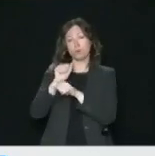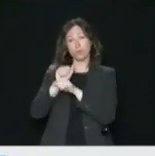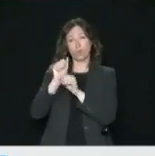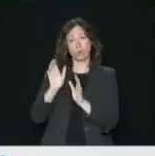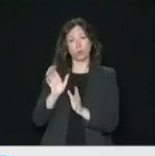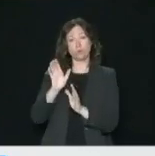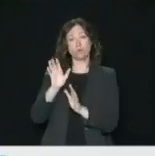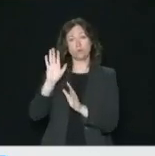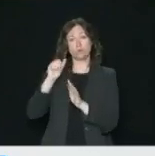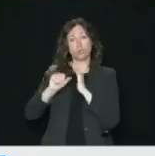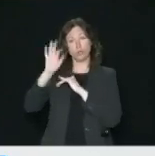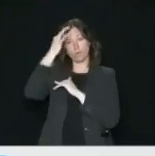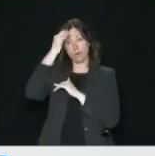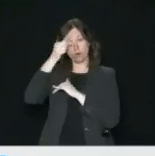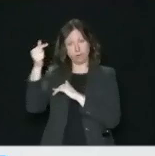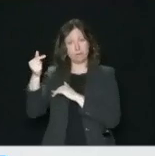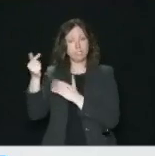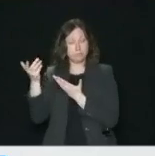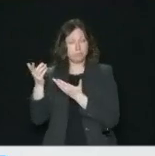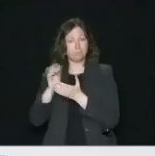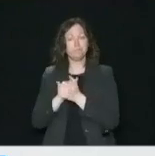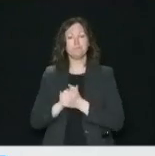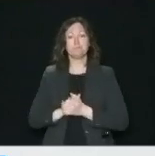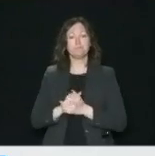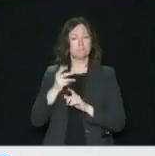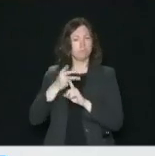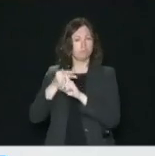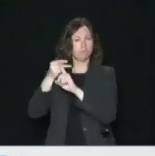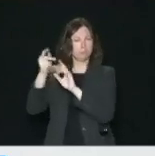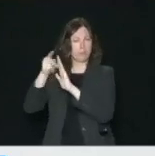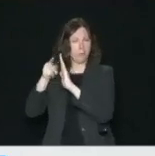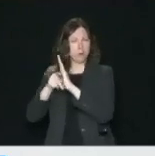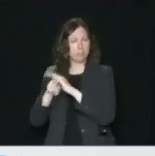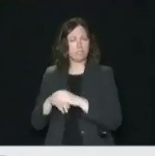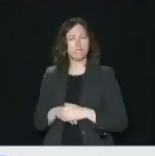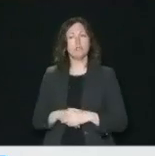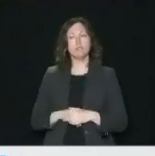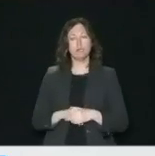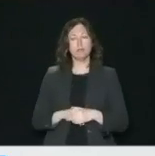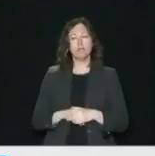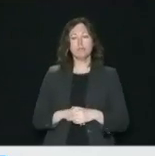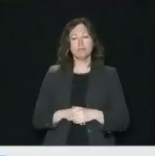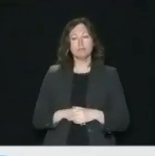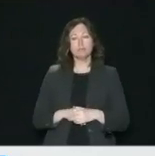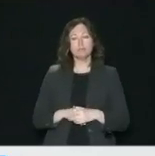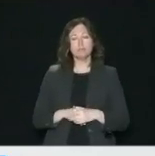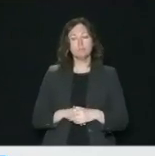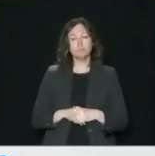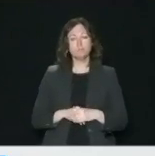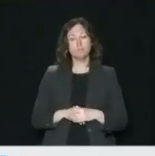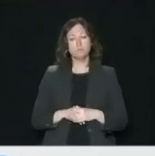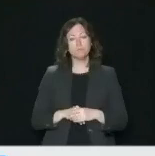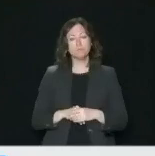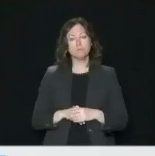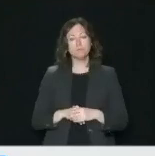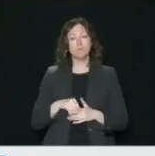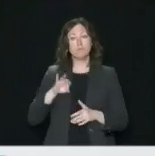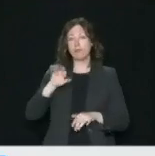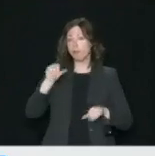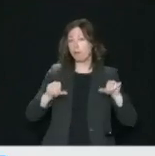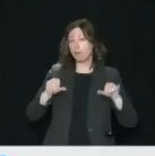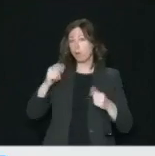a more robust and long-lasting immune response. So that's to be taken into account